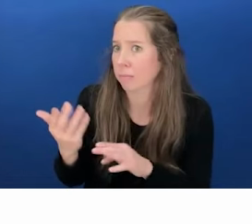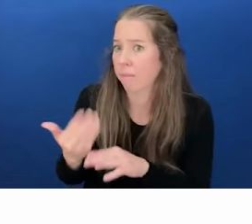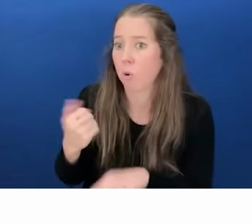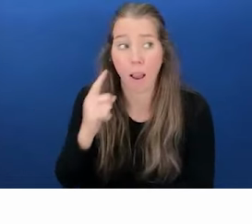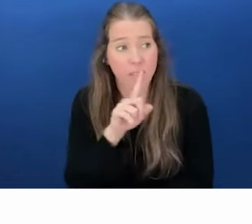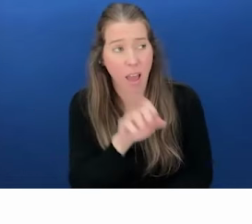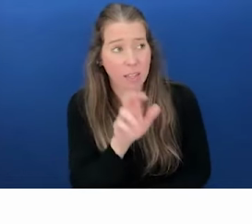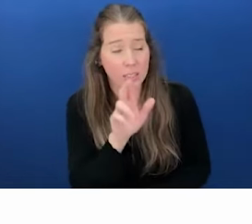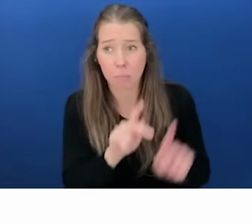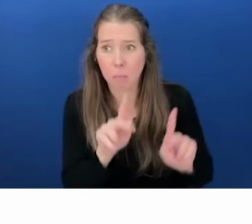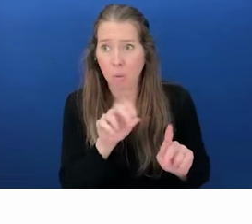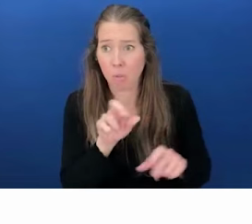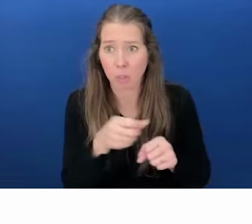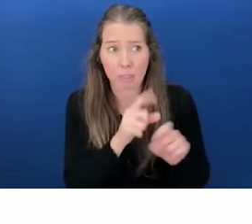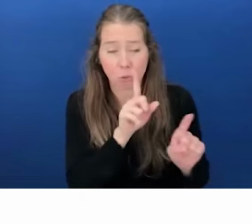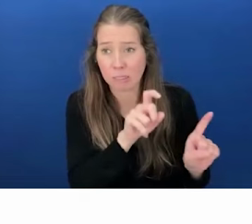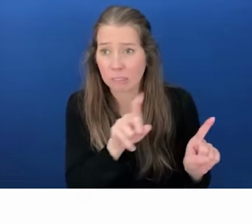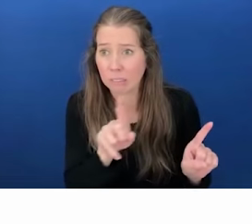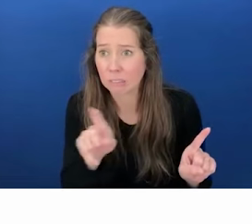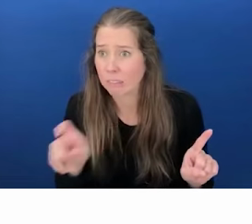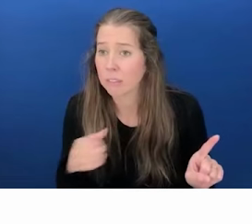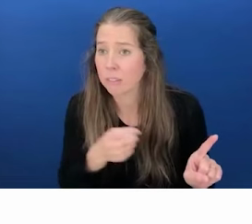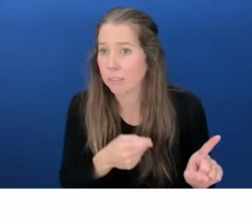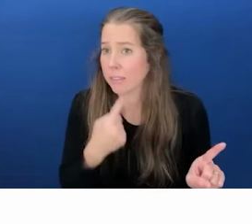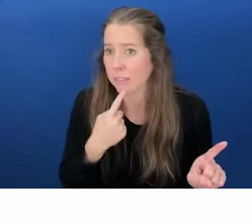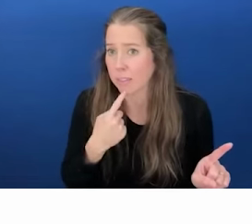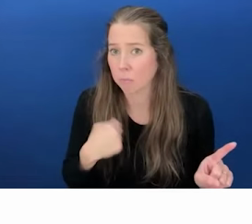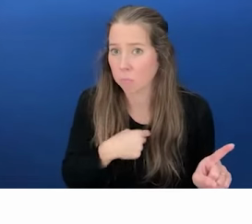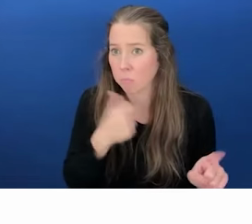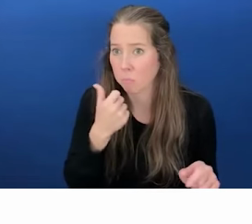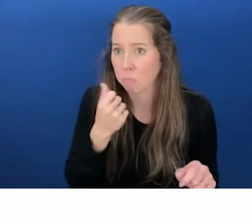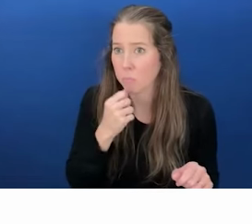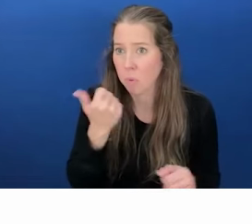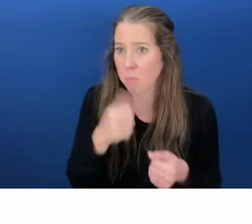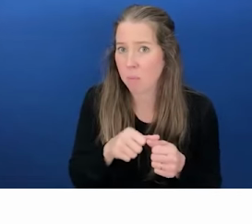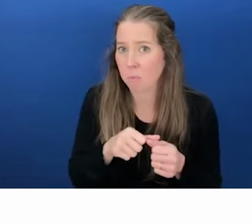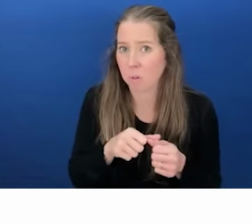30 years. They don't remember a time where somebody went, you know what, we're not going to appoint that person.